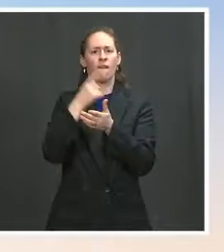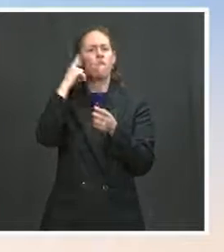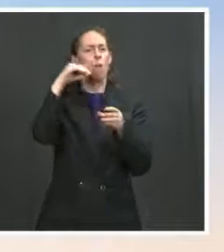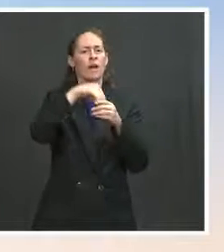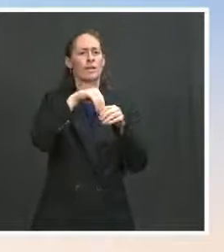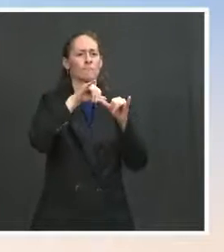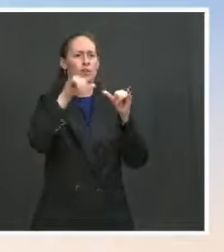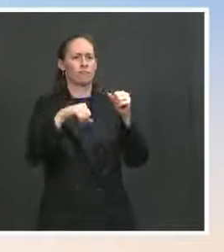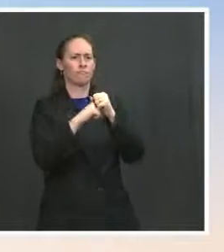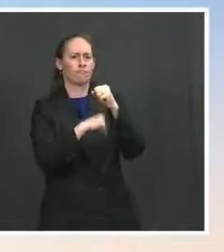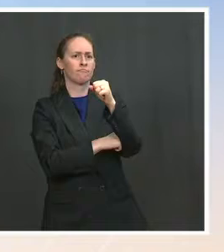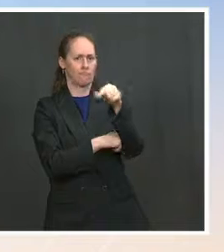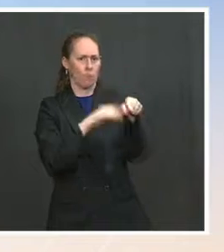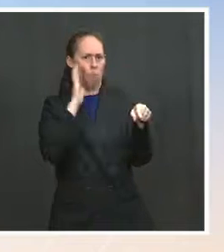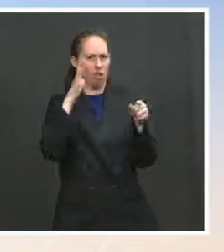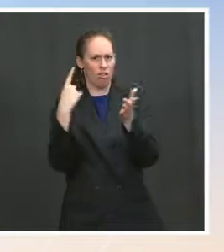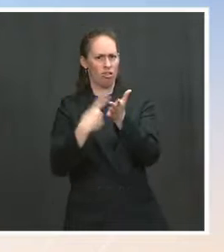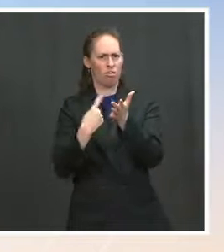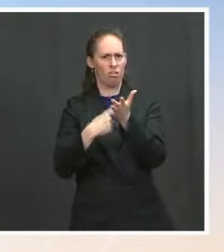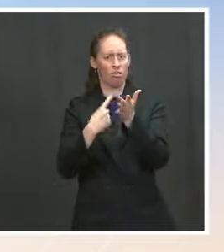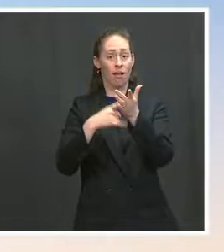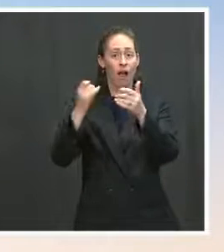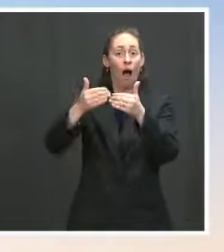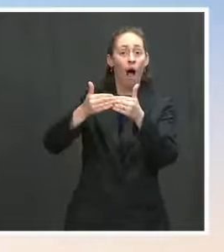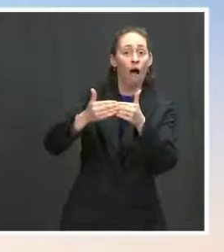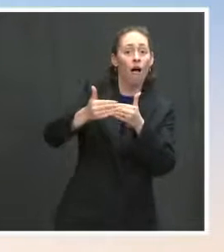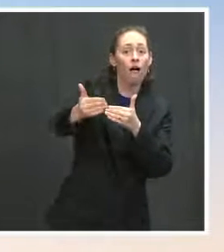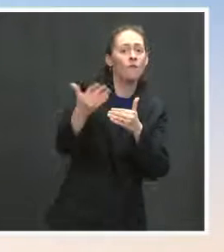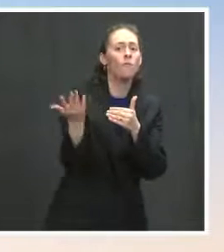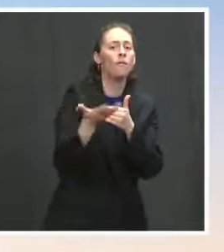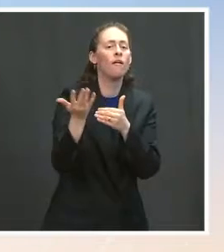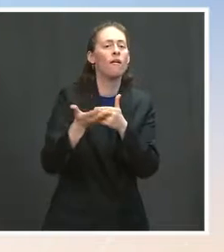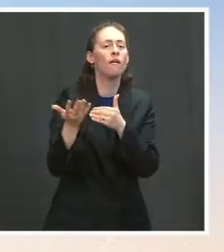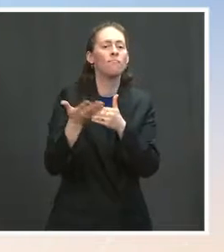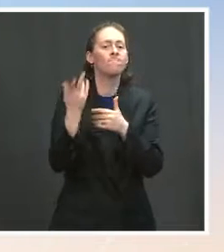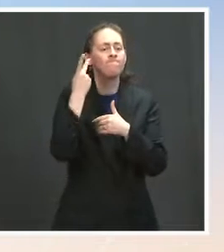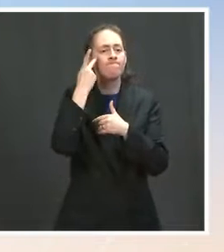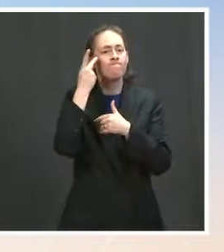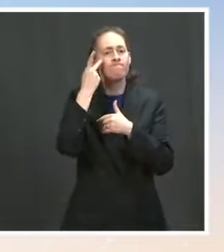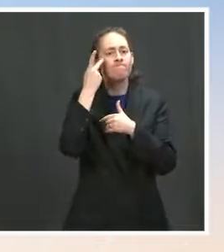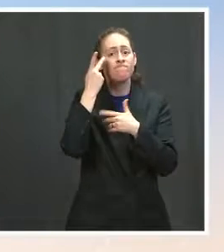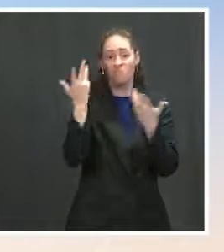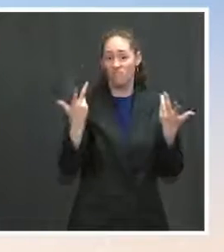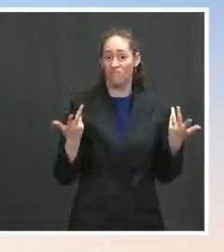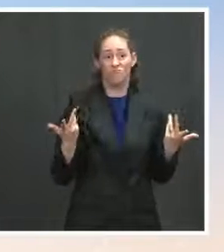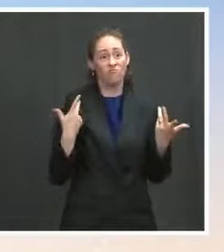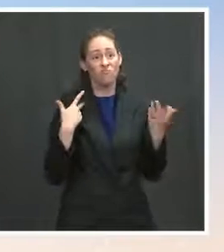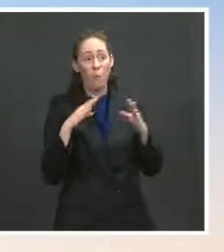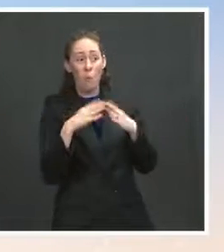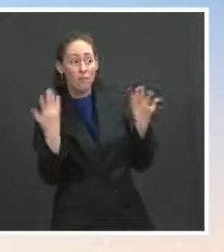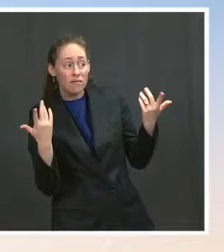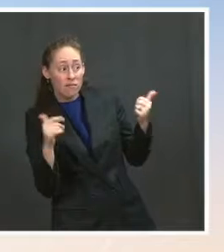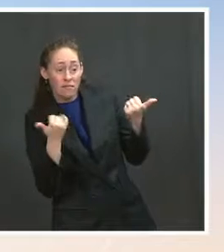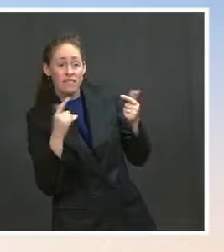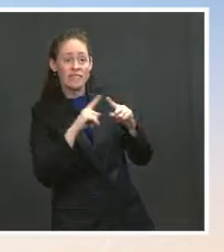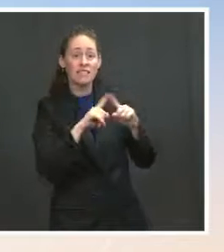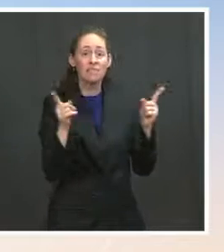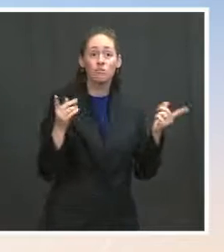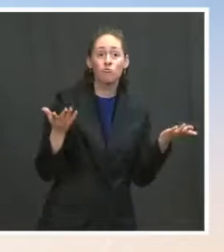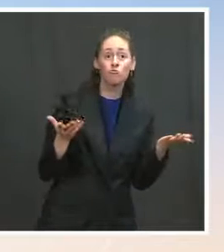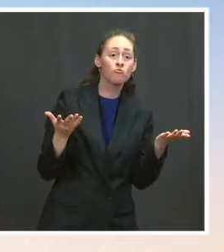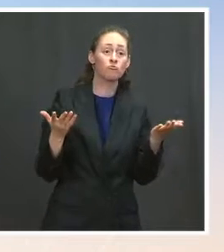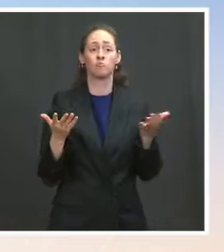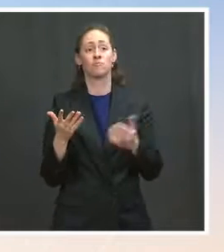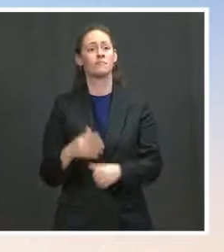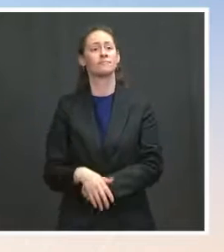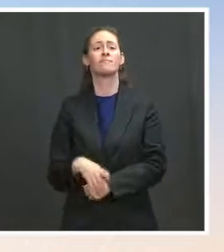And beyond that, I think in terms of the pay-fors, we're open to other options. The president is just not going to raise taxes on Americans making